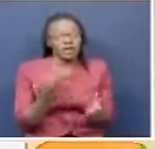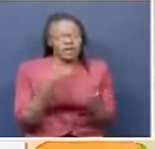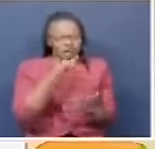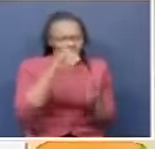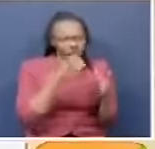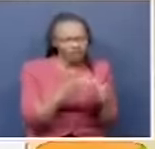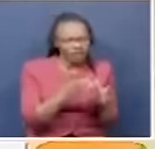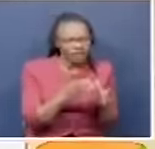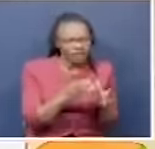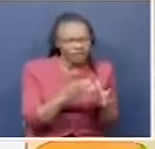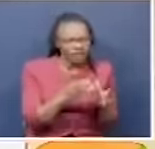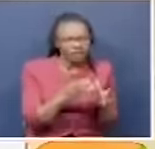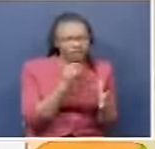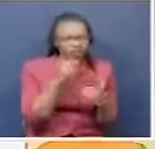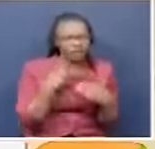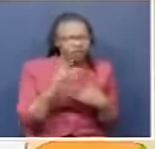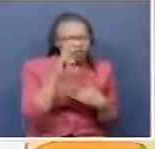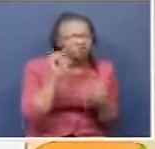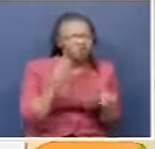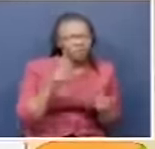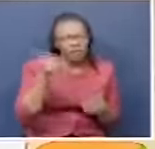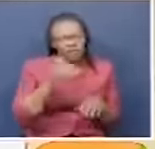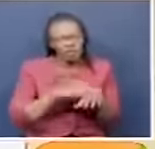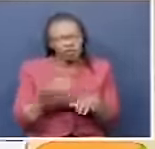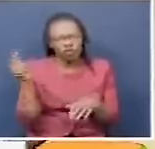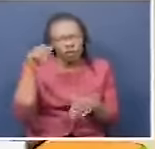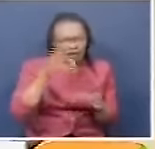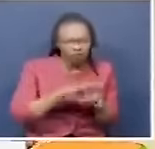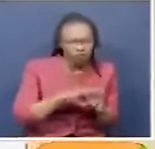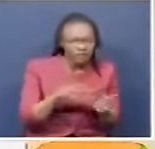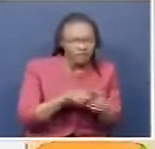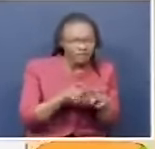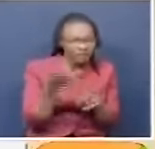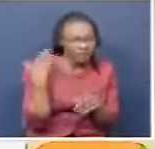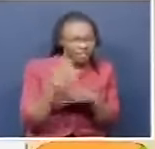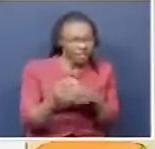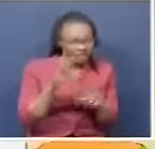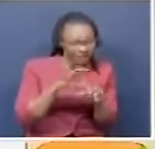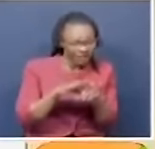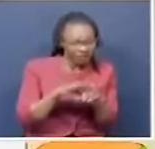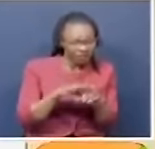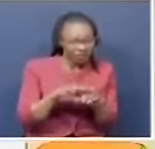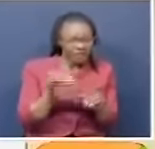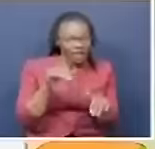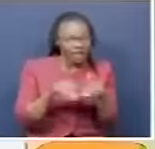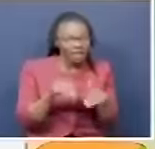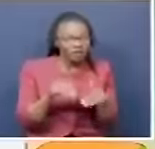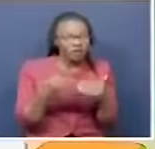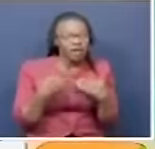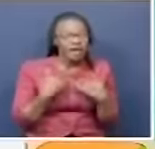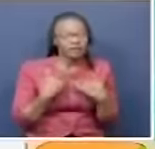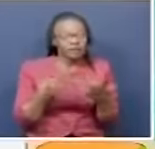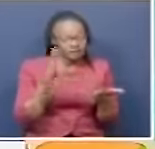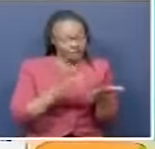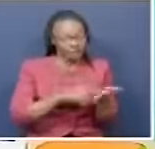to poach and lure those? And two, that may not be happy. The last elections, of course, were won on a couple of fronts, including the registered